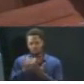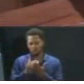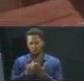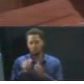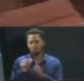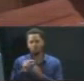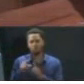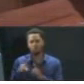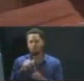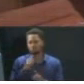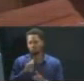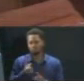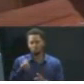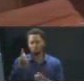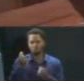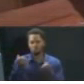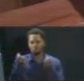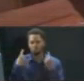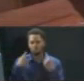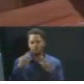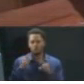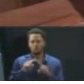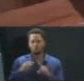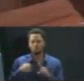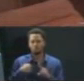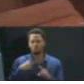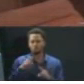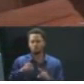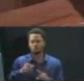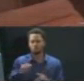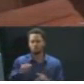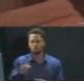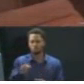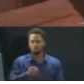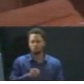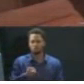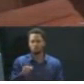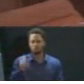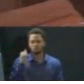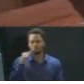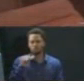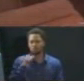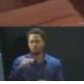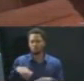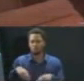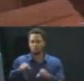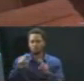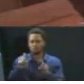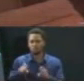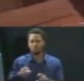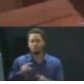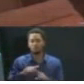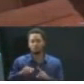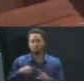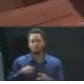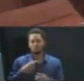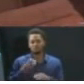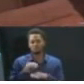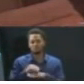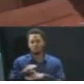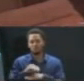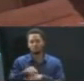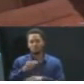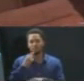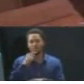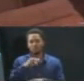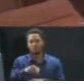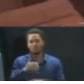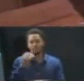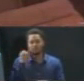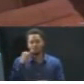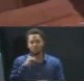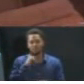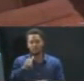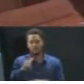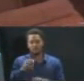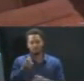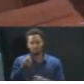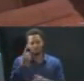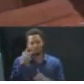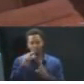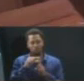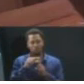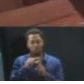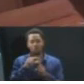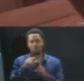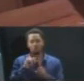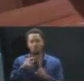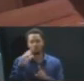should have refused the test, but he was uncomfortable with the idea, so I told him if he didn't understand the question, then to type that as the answer, and he did just